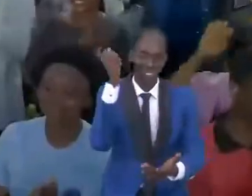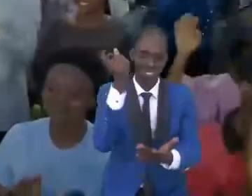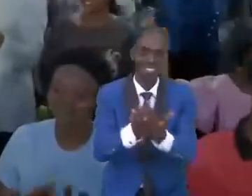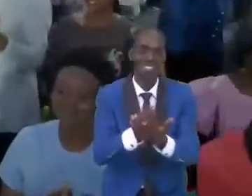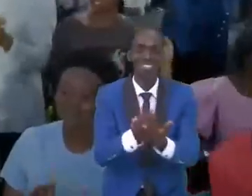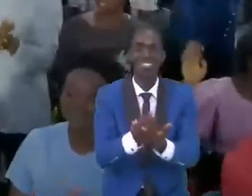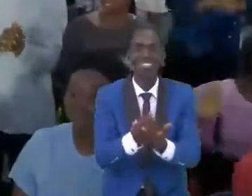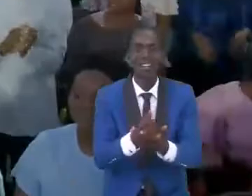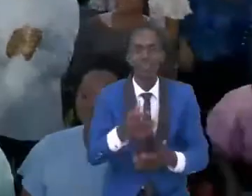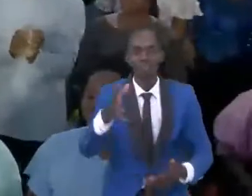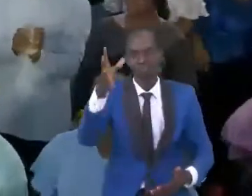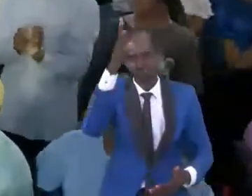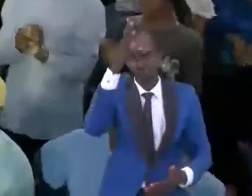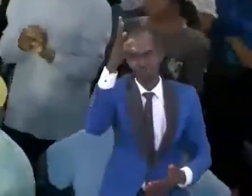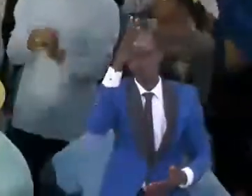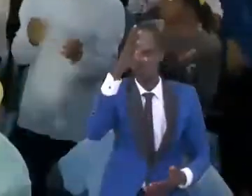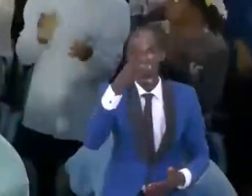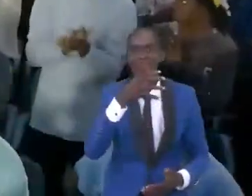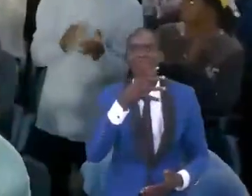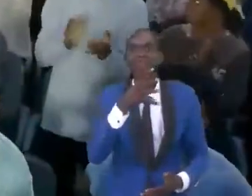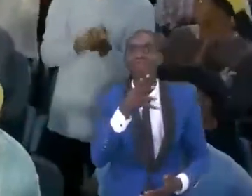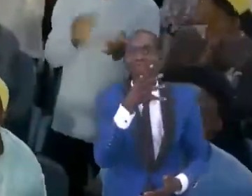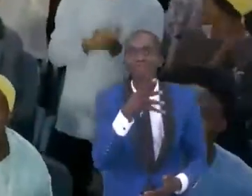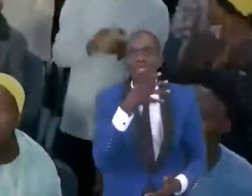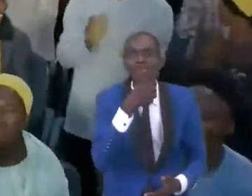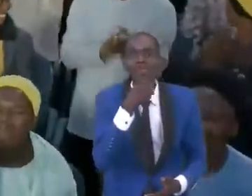fathers and mothers,